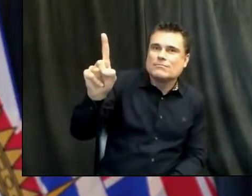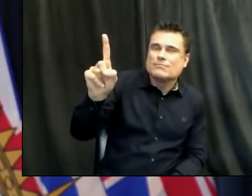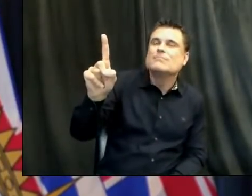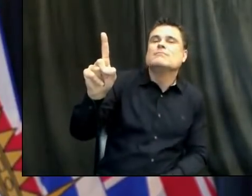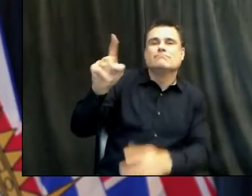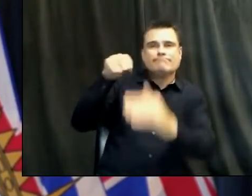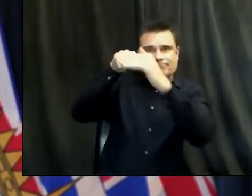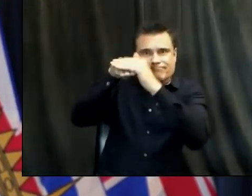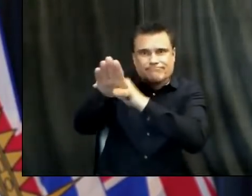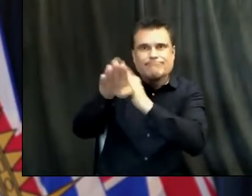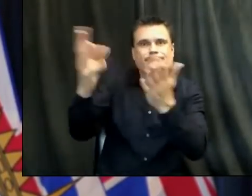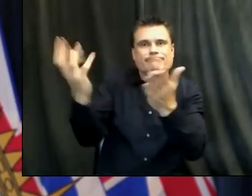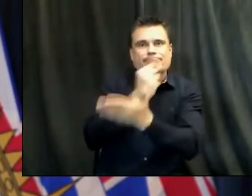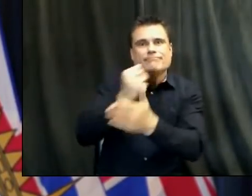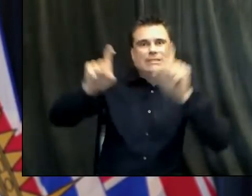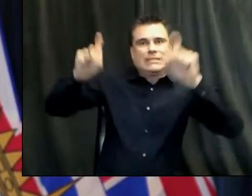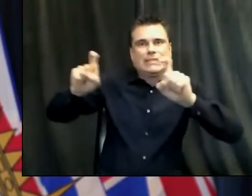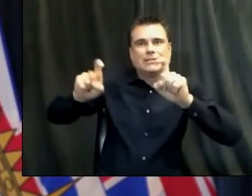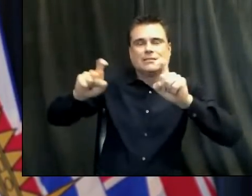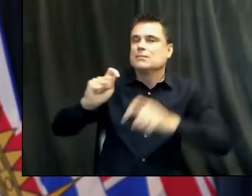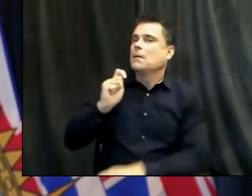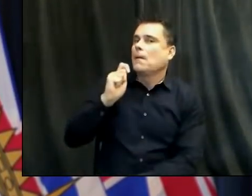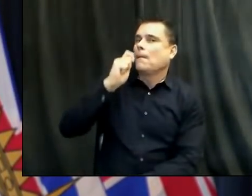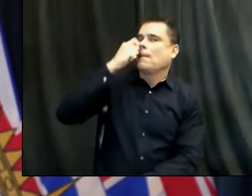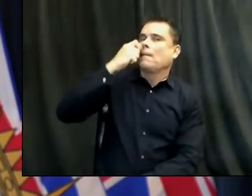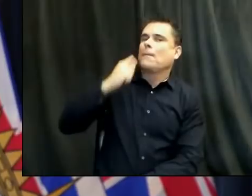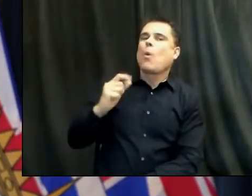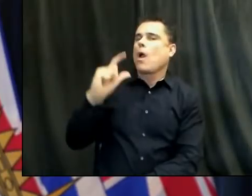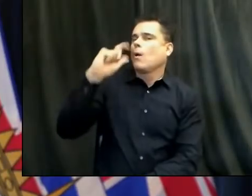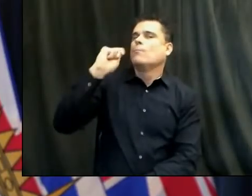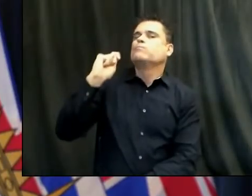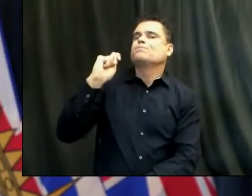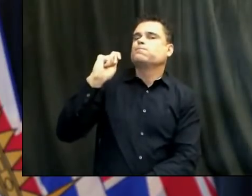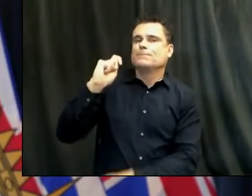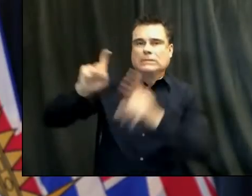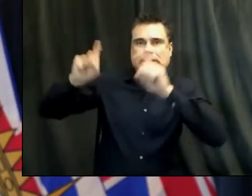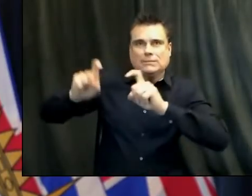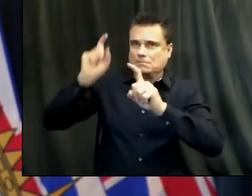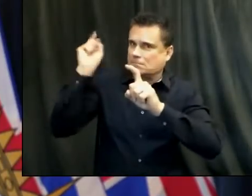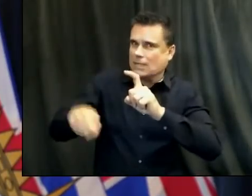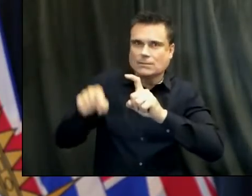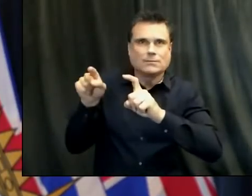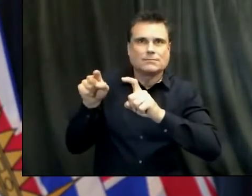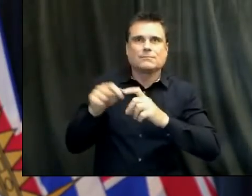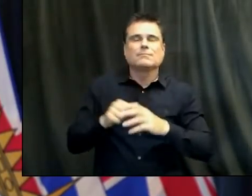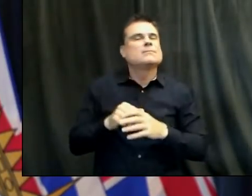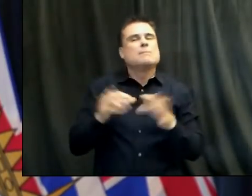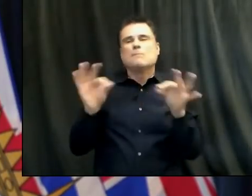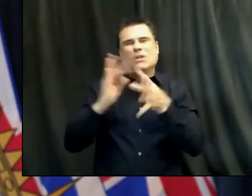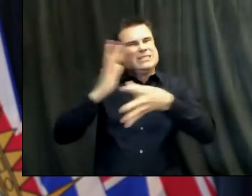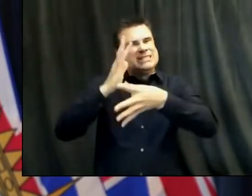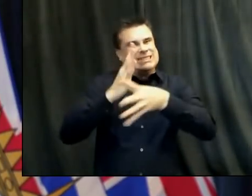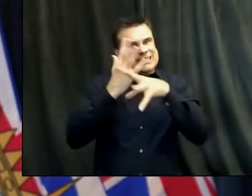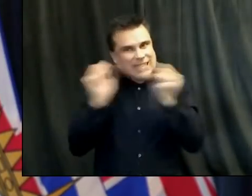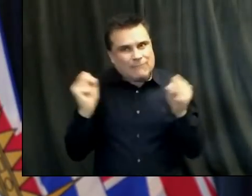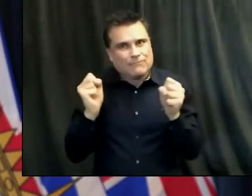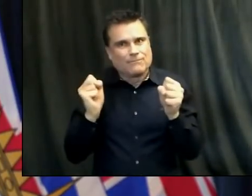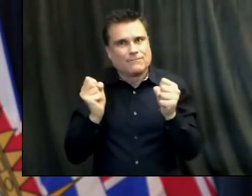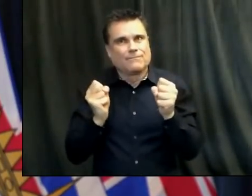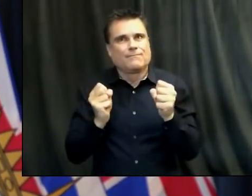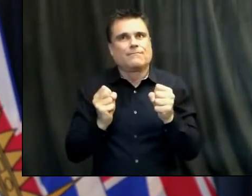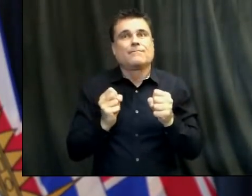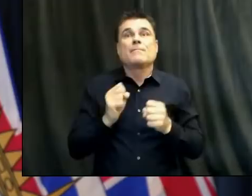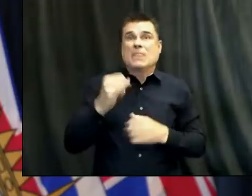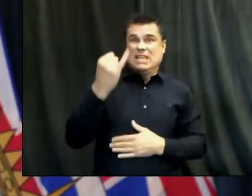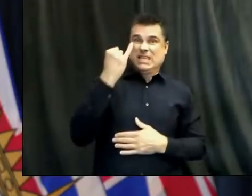can be done safely and quickly. And then you can be supported in isolating if you need to. But you know, it's